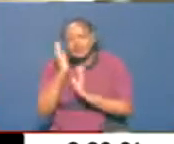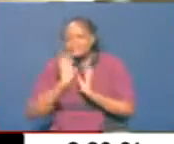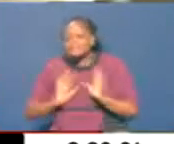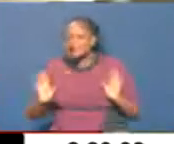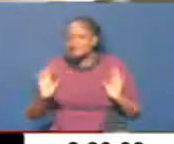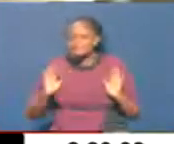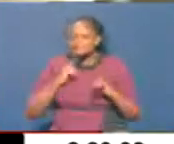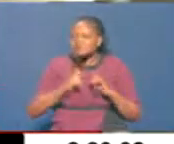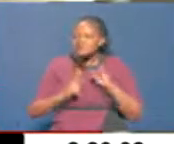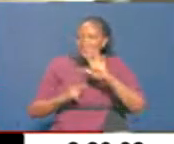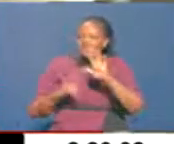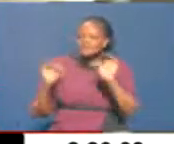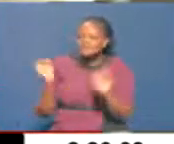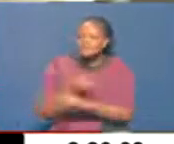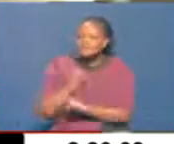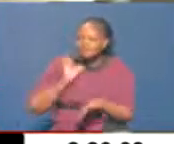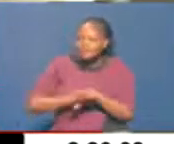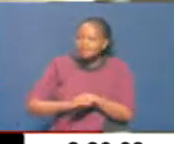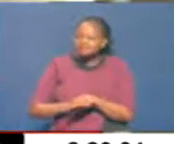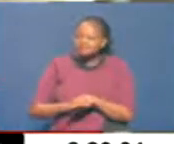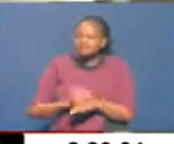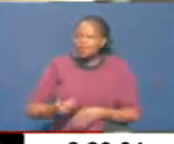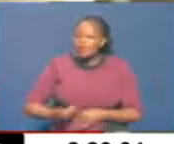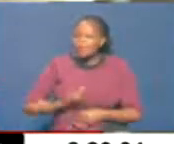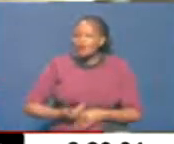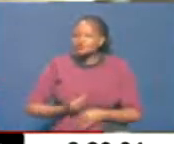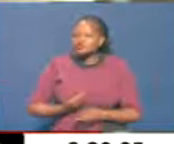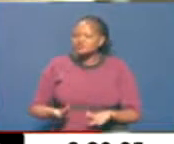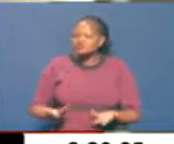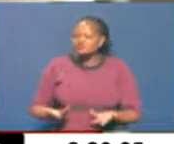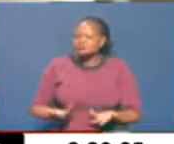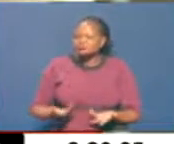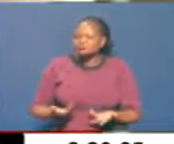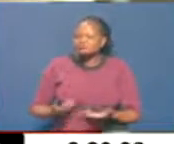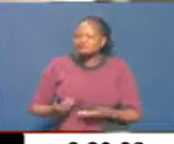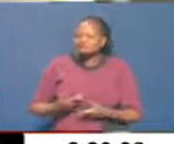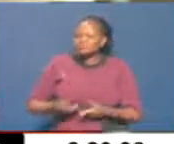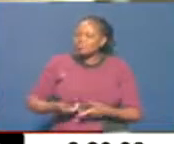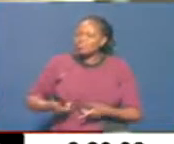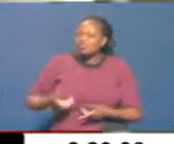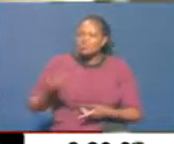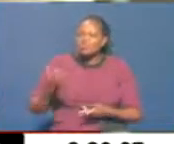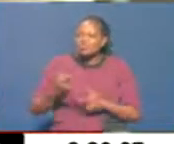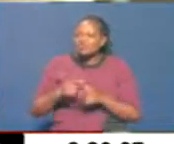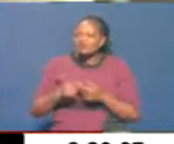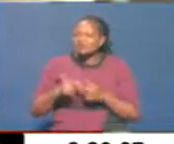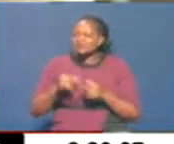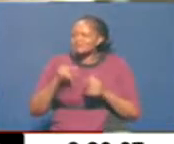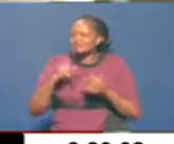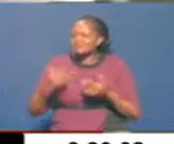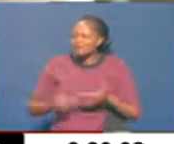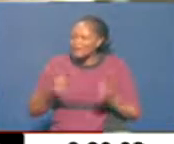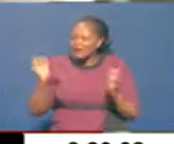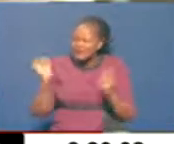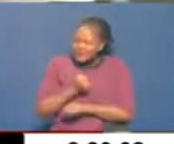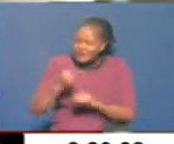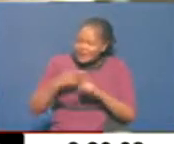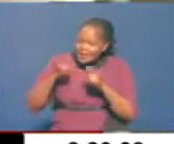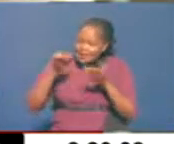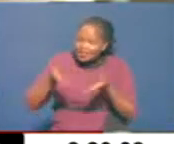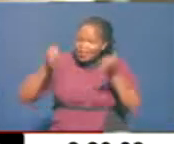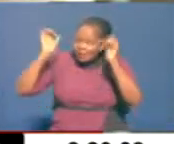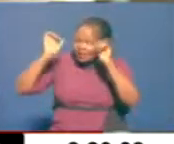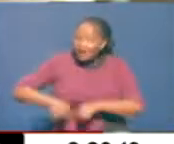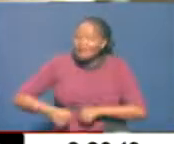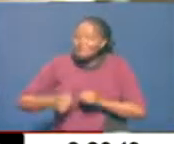ago, you could not get your surgery done. You could not get your fibroids removed. You could not get knee surgery. Now you can. And really, that's a